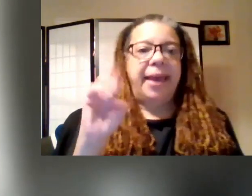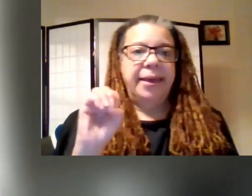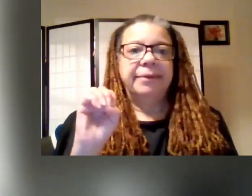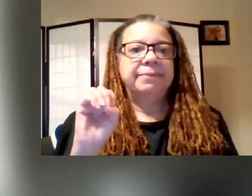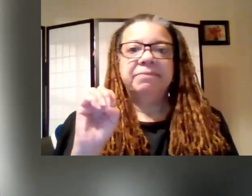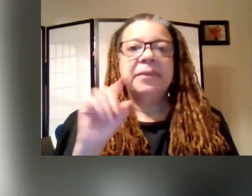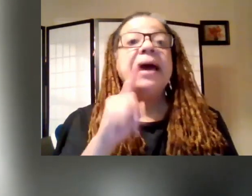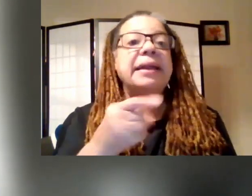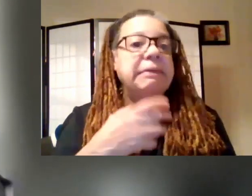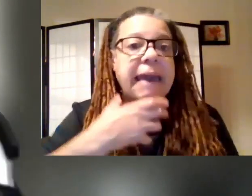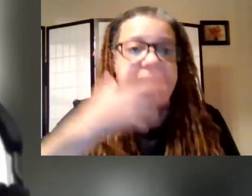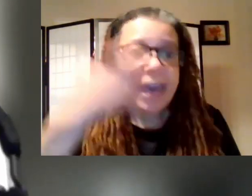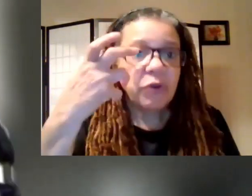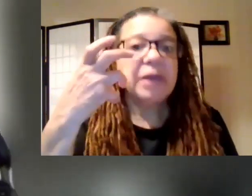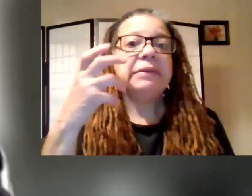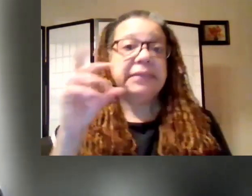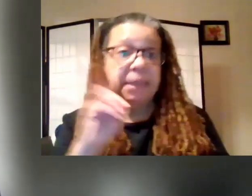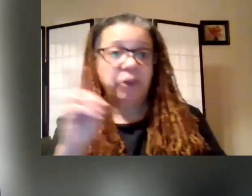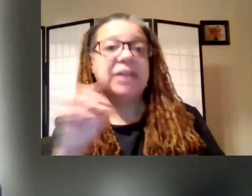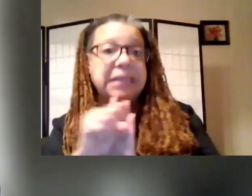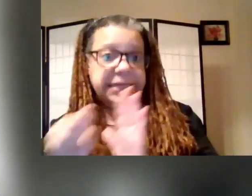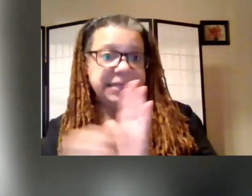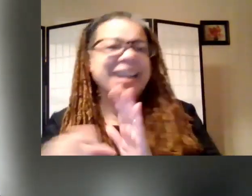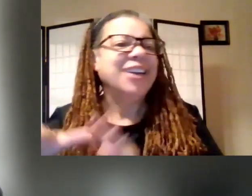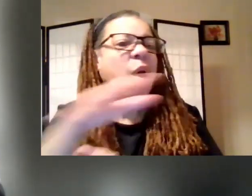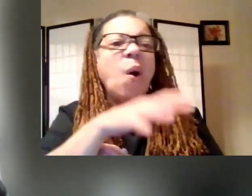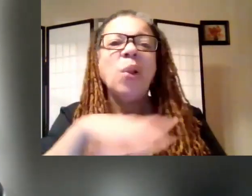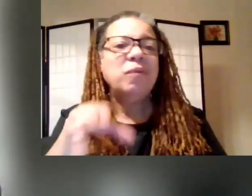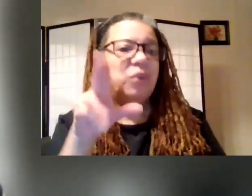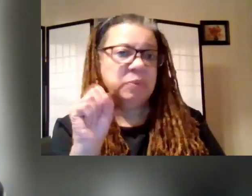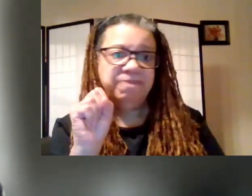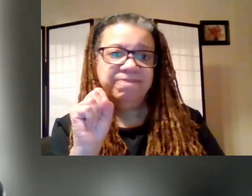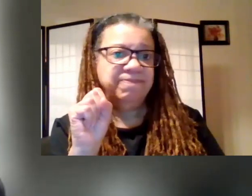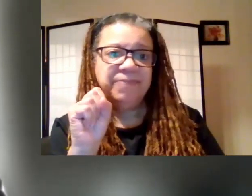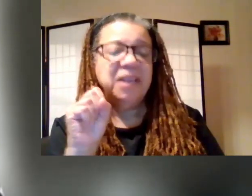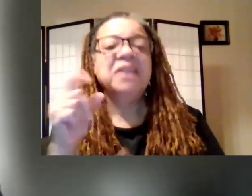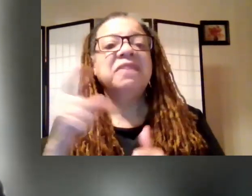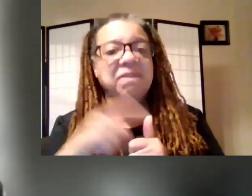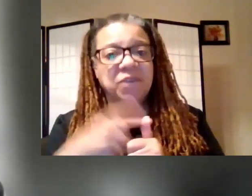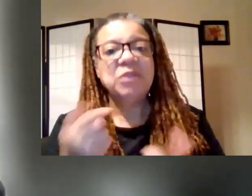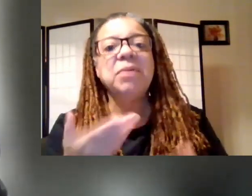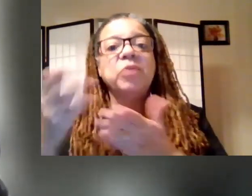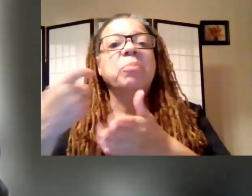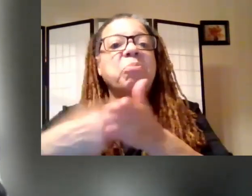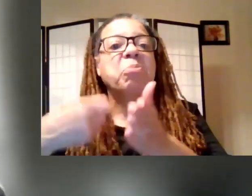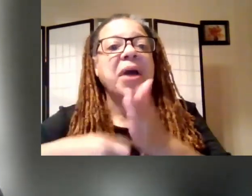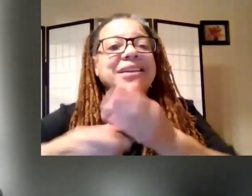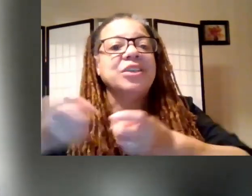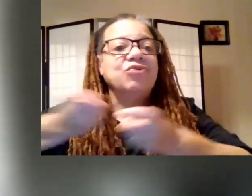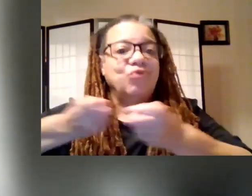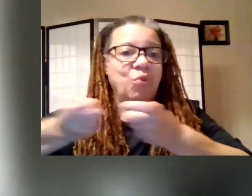really angered Democrats in the state as well as across the country. So the first proposition really was about price regulation and making sure